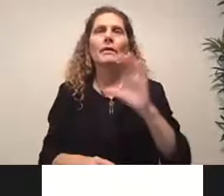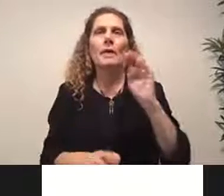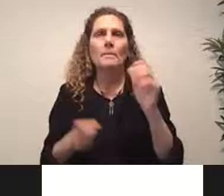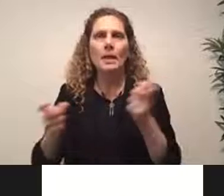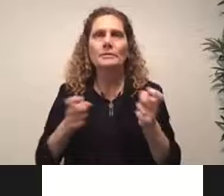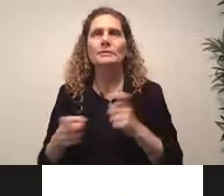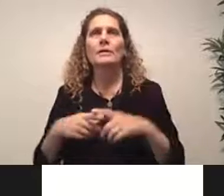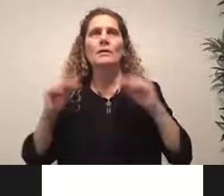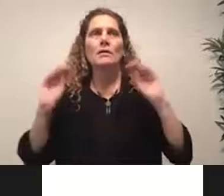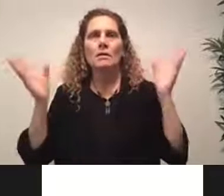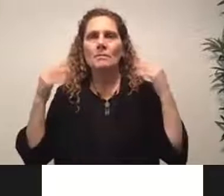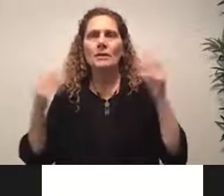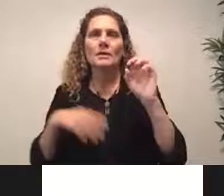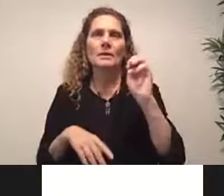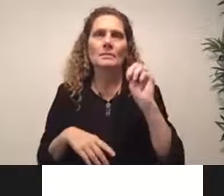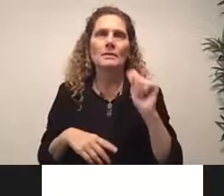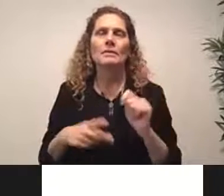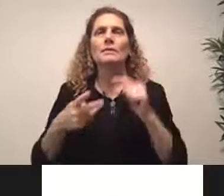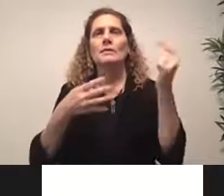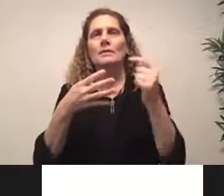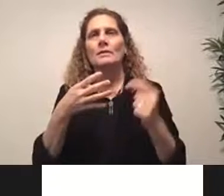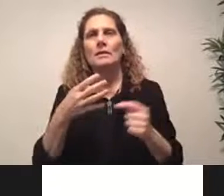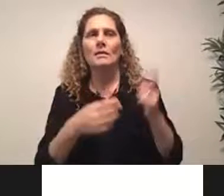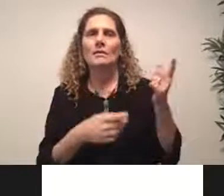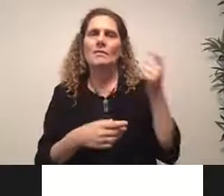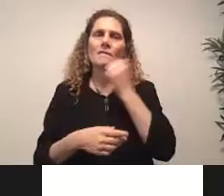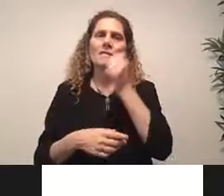day in and day out on the front lines in our EMS systems.